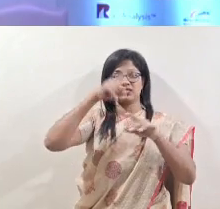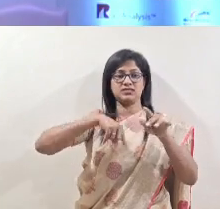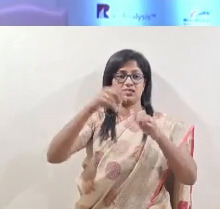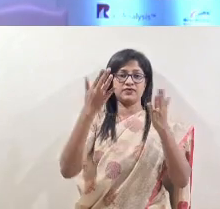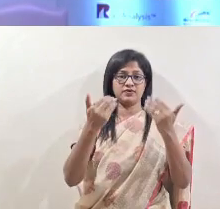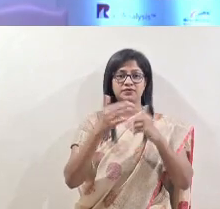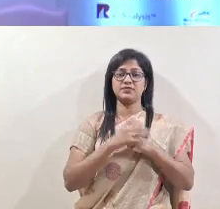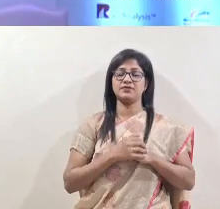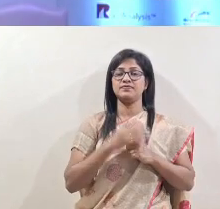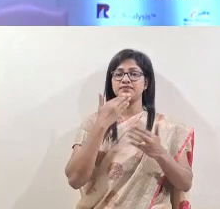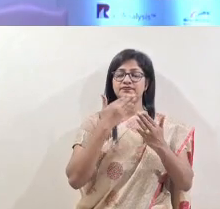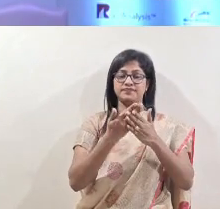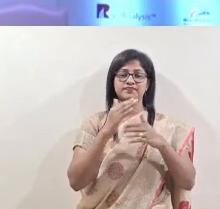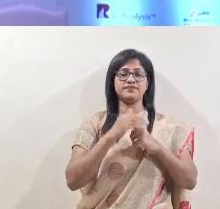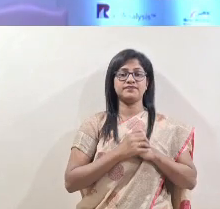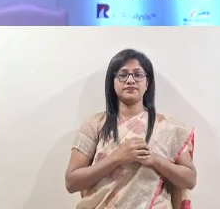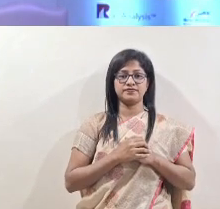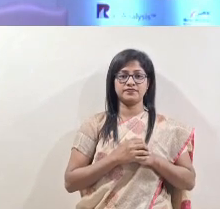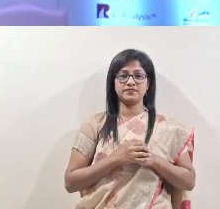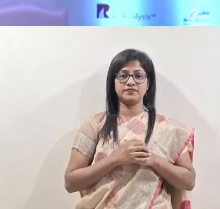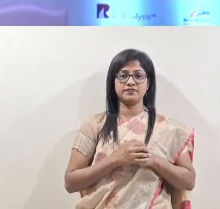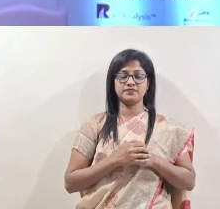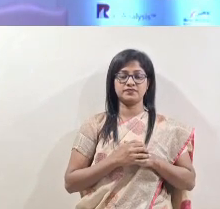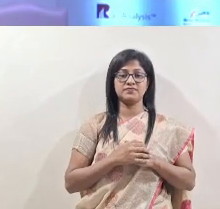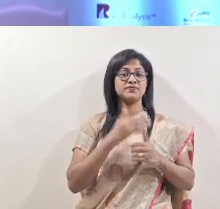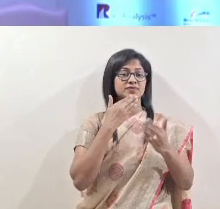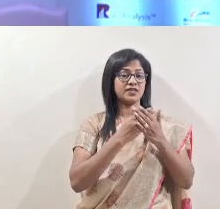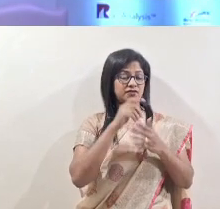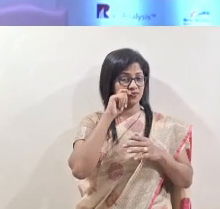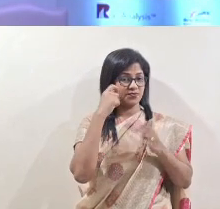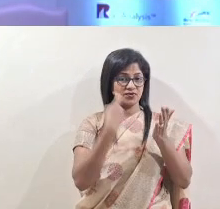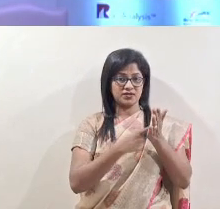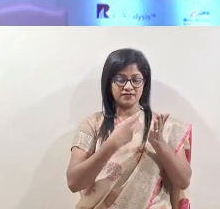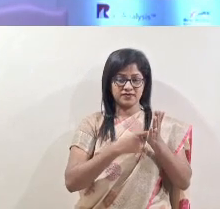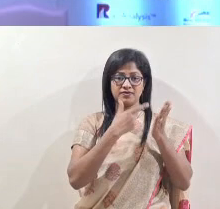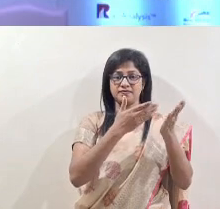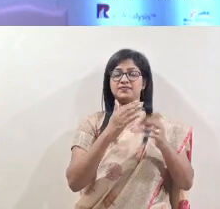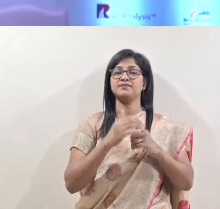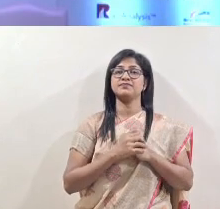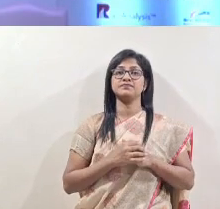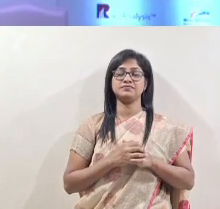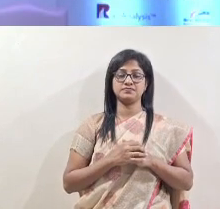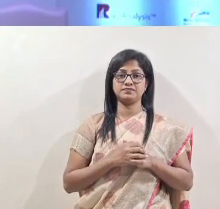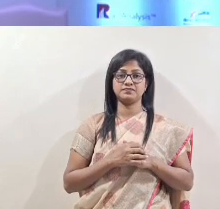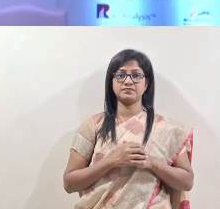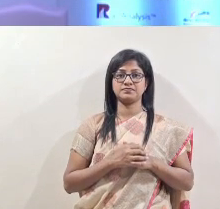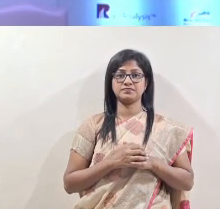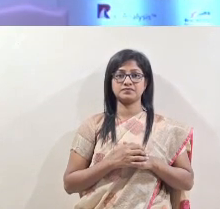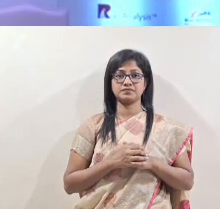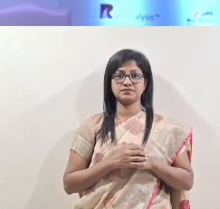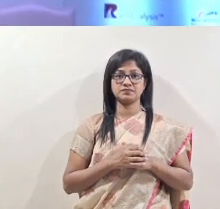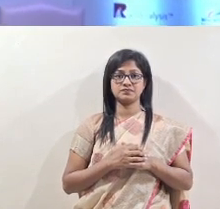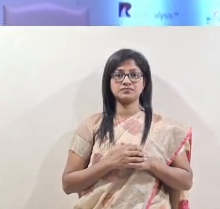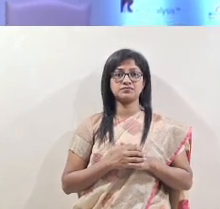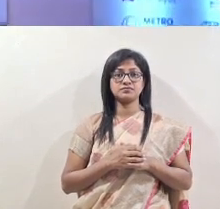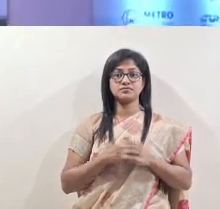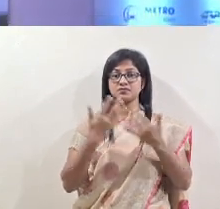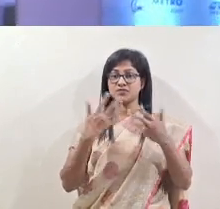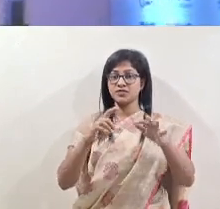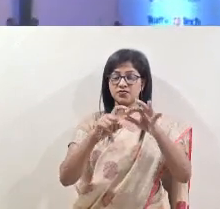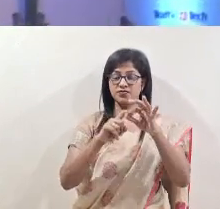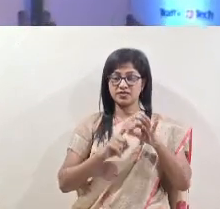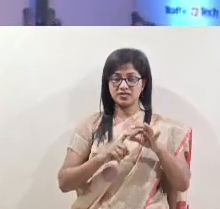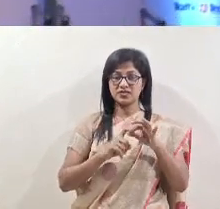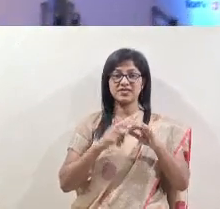Thank you. Thank you, Mr. Ravi. Any query? We are